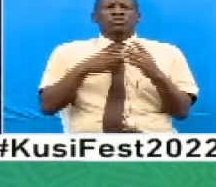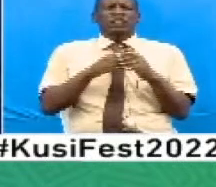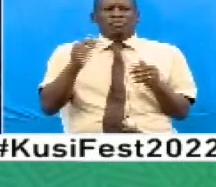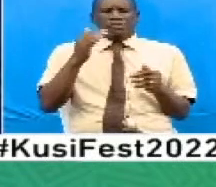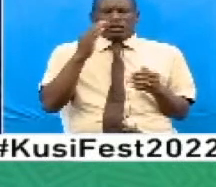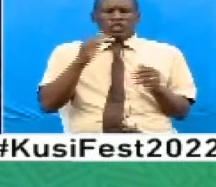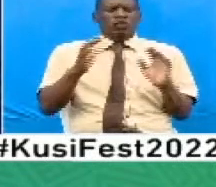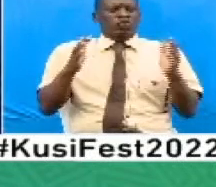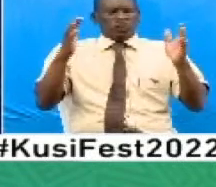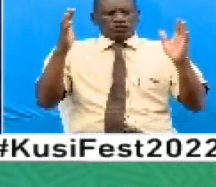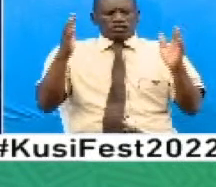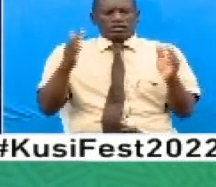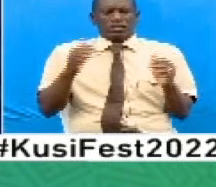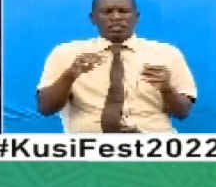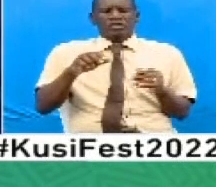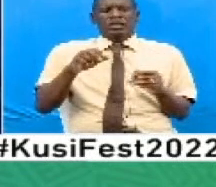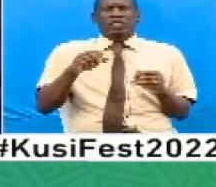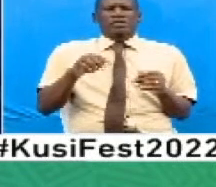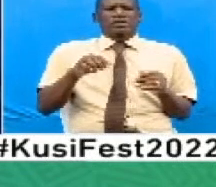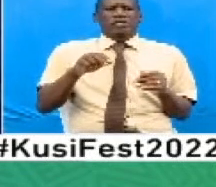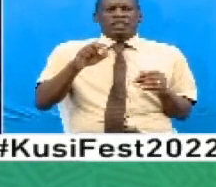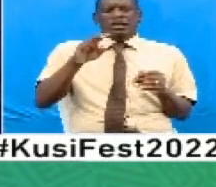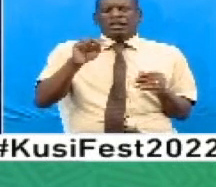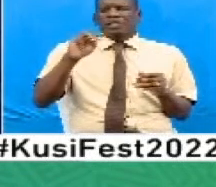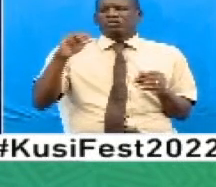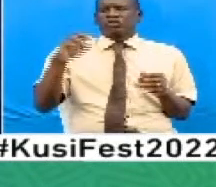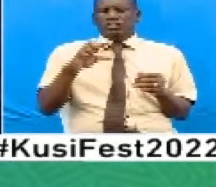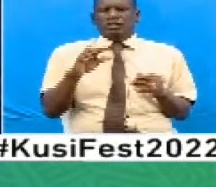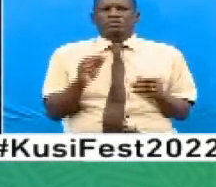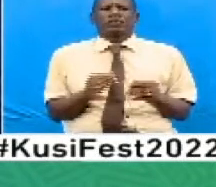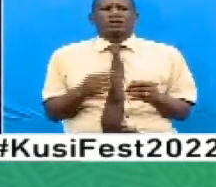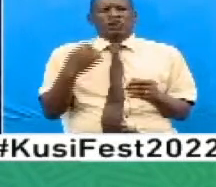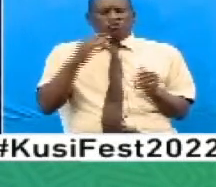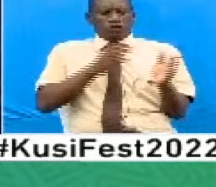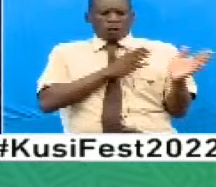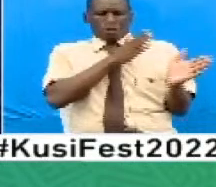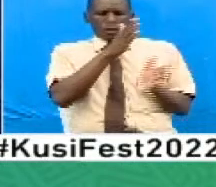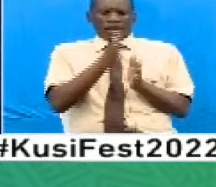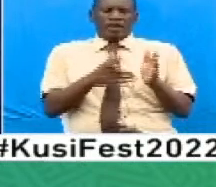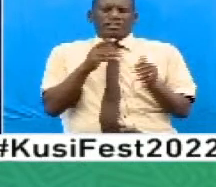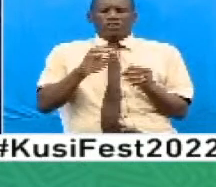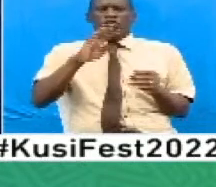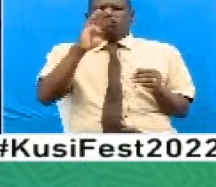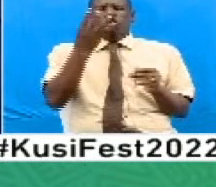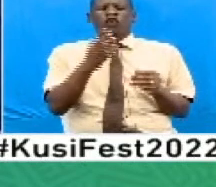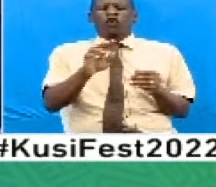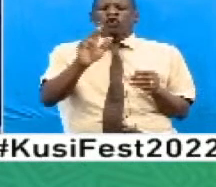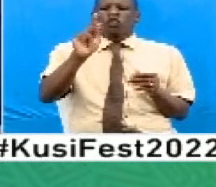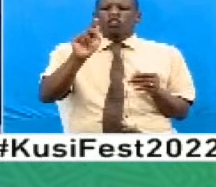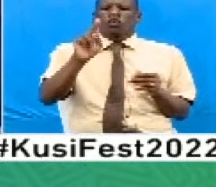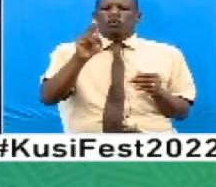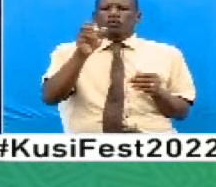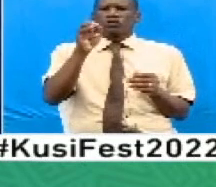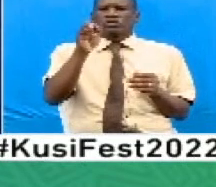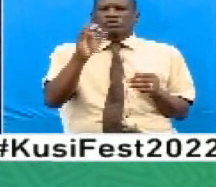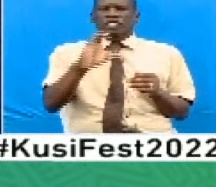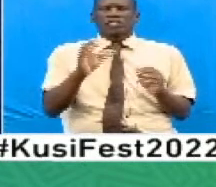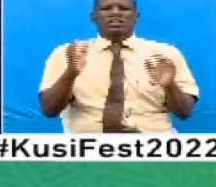and congratulating the Nation Media Group for organizing the fourth Kusi